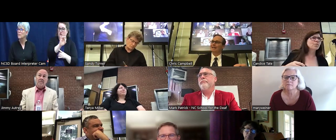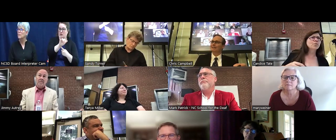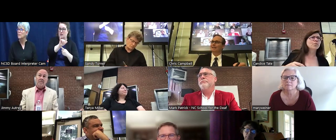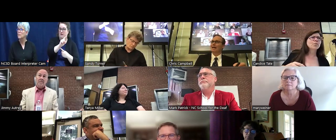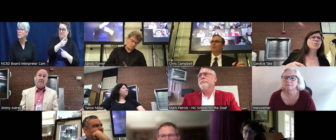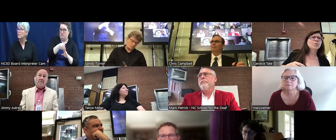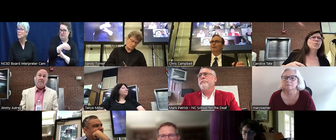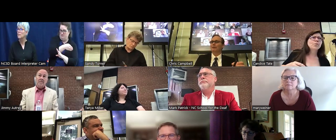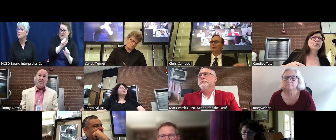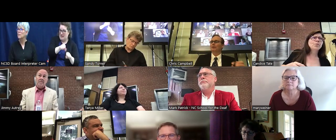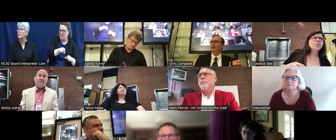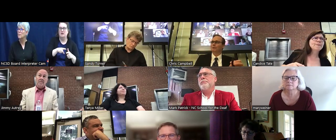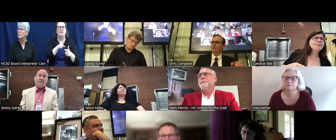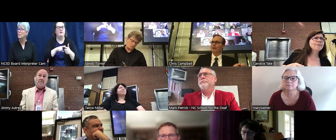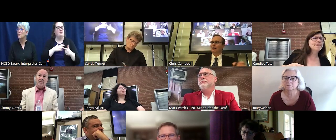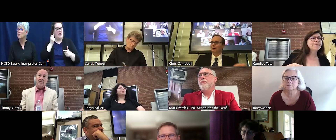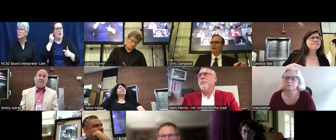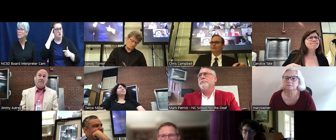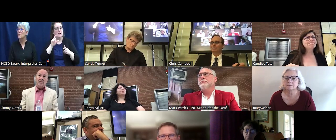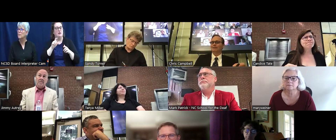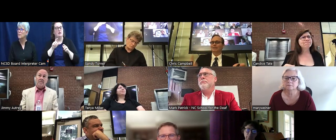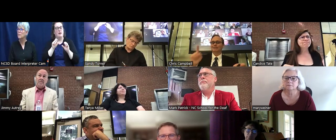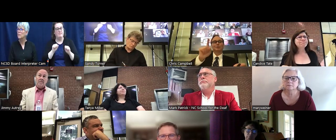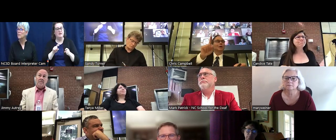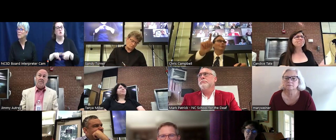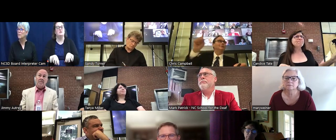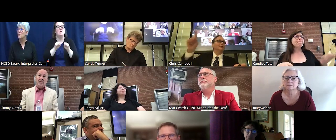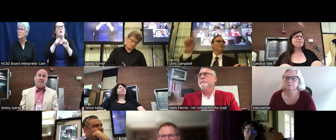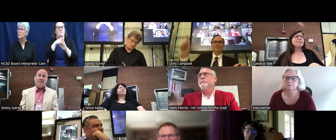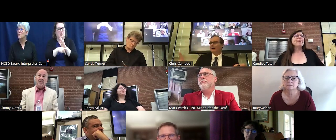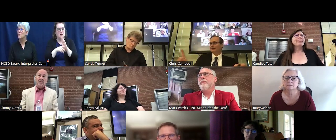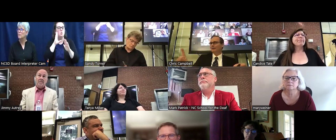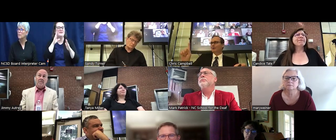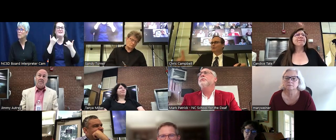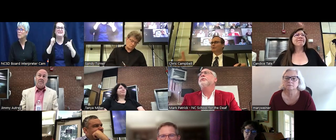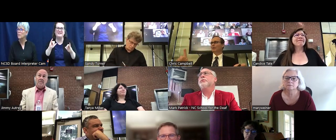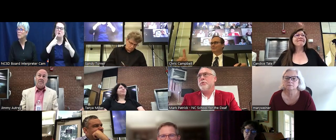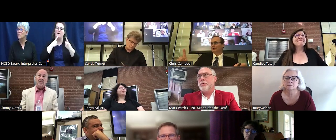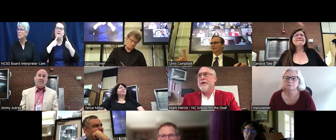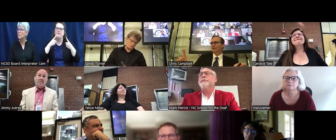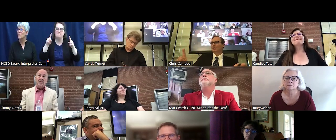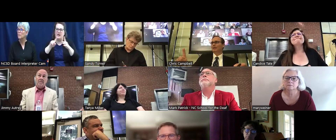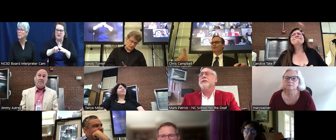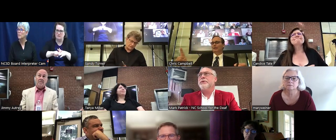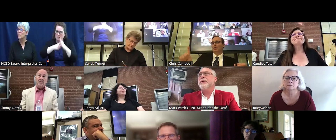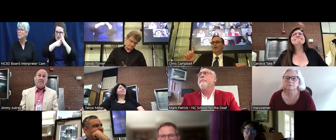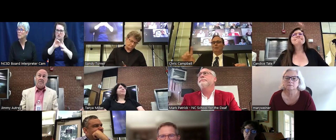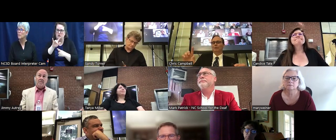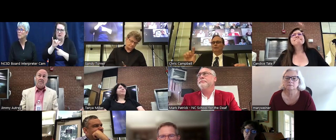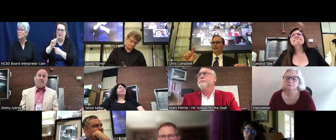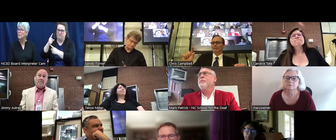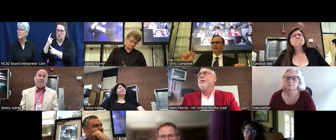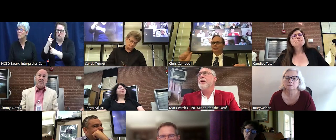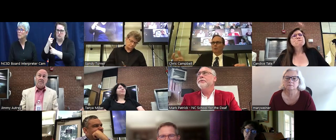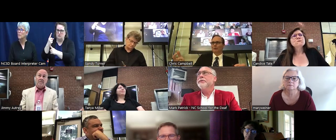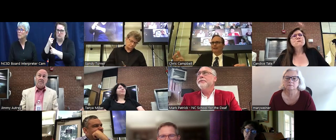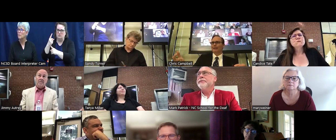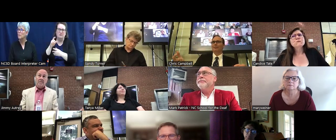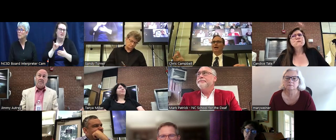understanding is that would be the ability to adopt policies that still go into effect on July 1st. So that would change